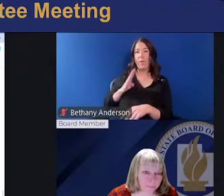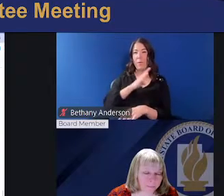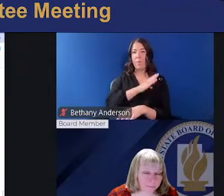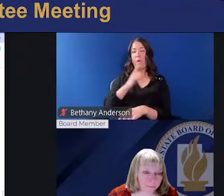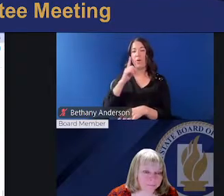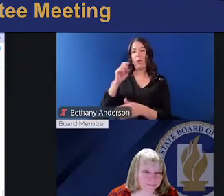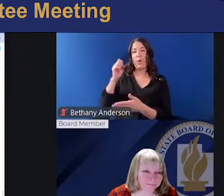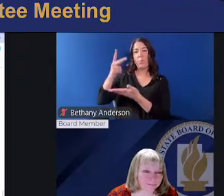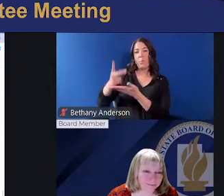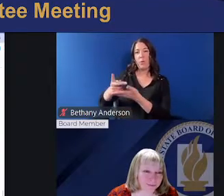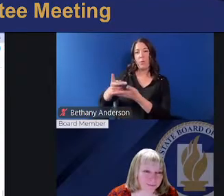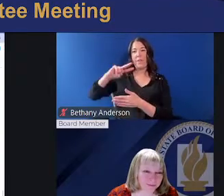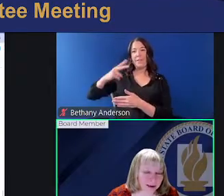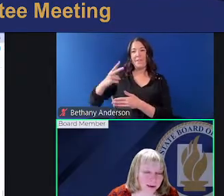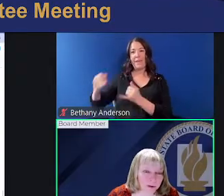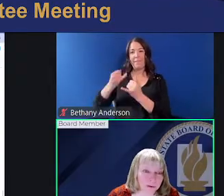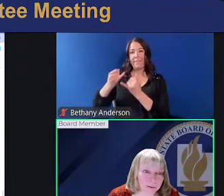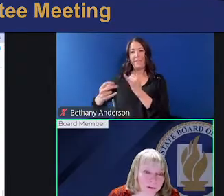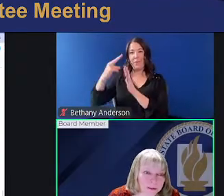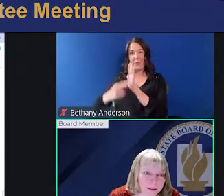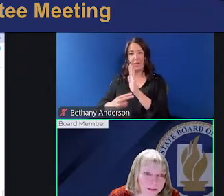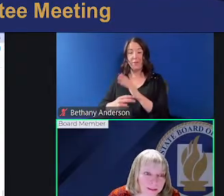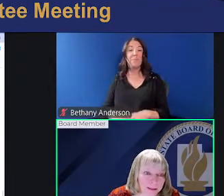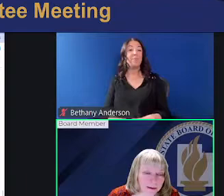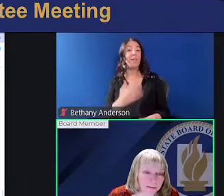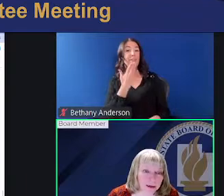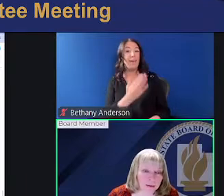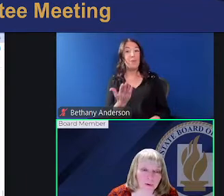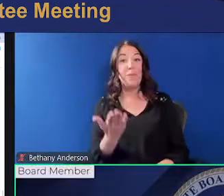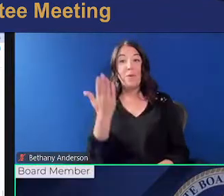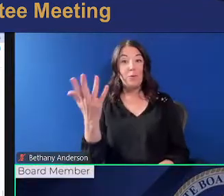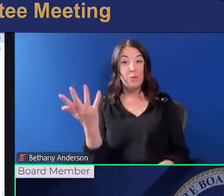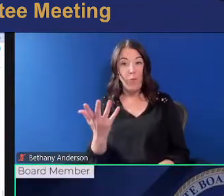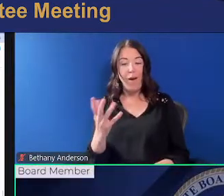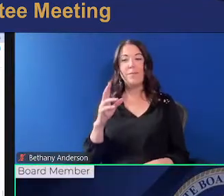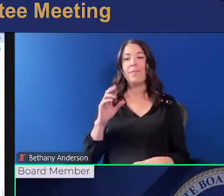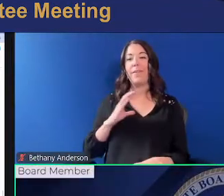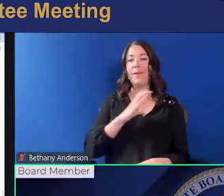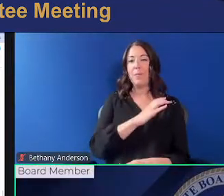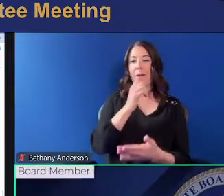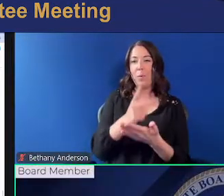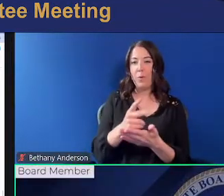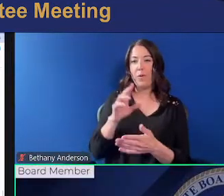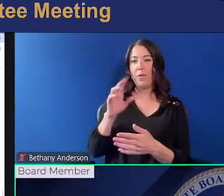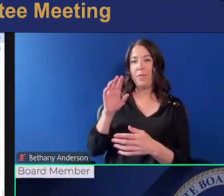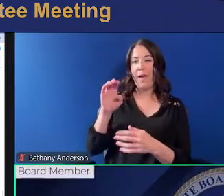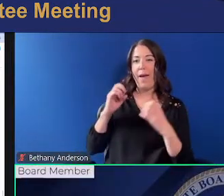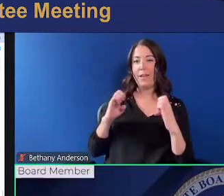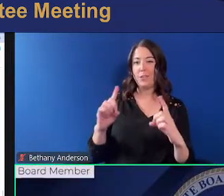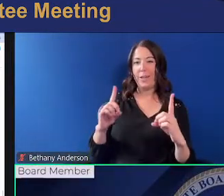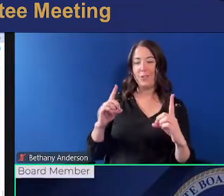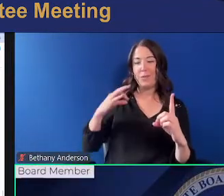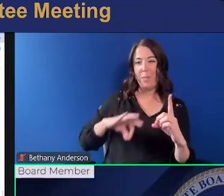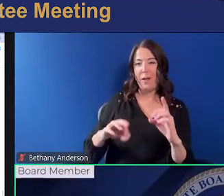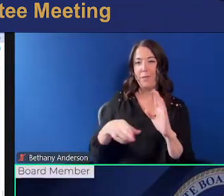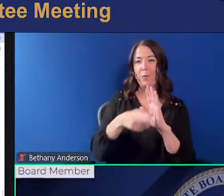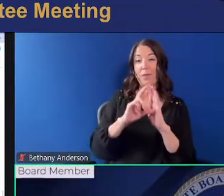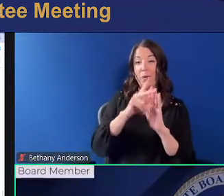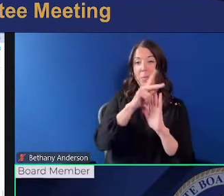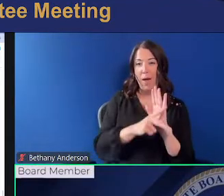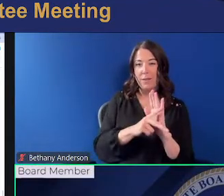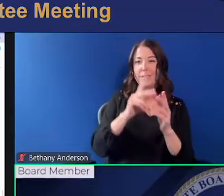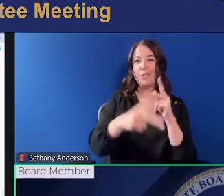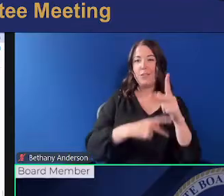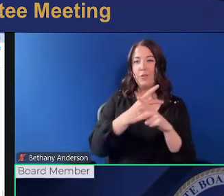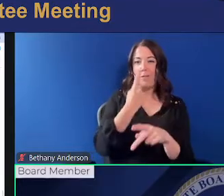and final reading. Thank you. The motion is the committee approve the Educational Benefit Review Policy Draft 1 on first reading